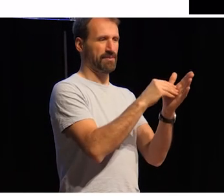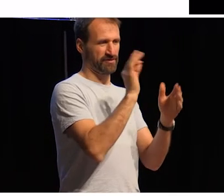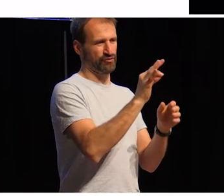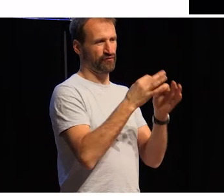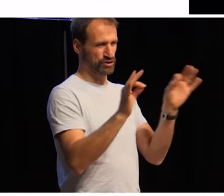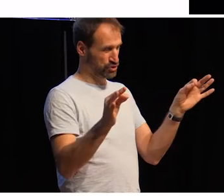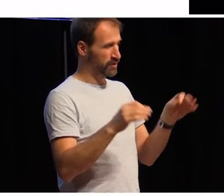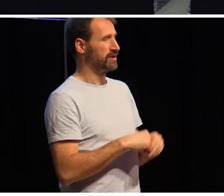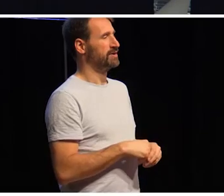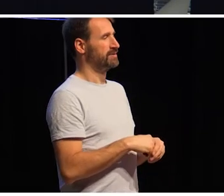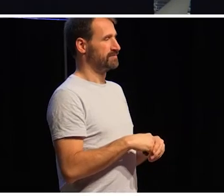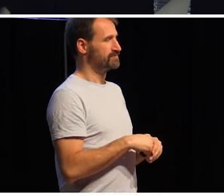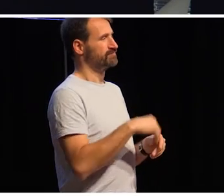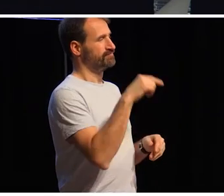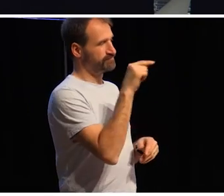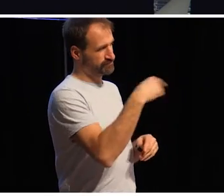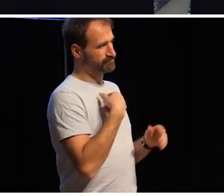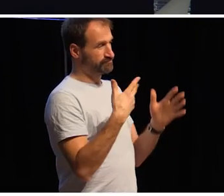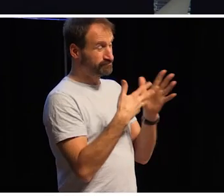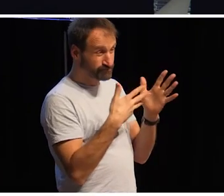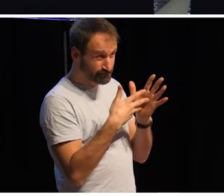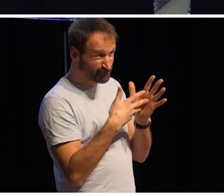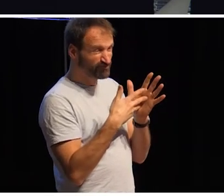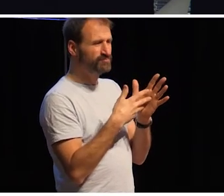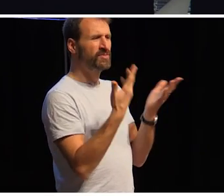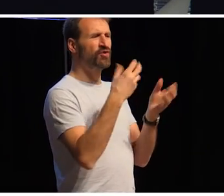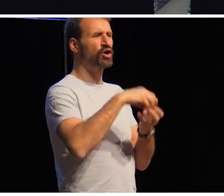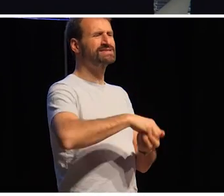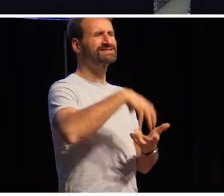to check if we can still allocate the function on the stack.